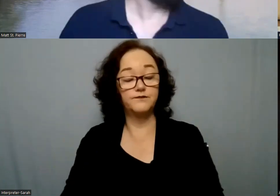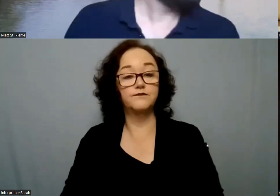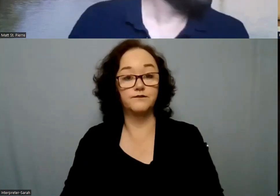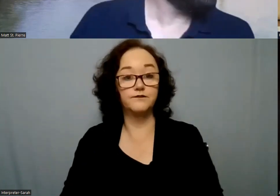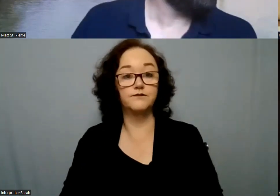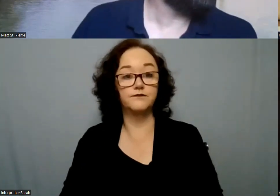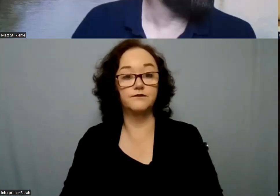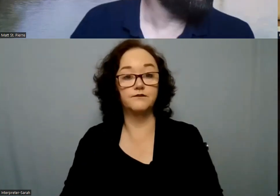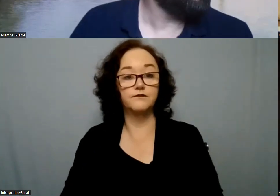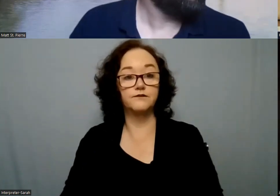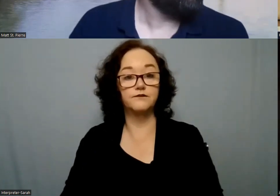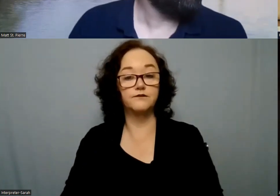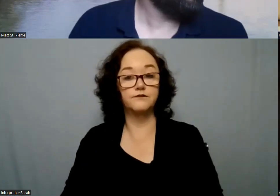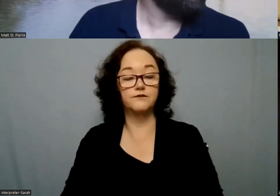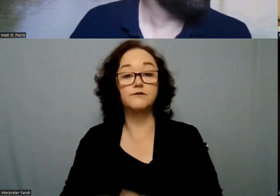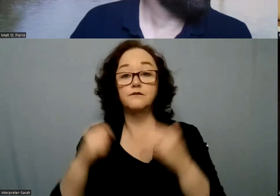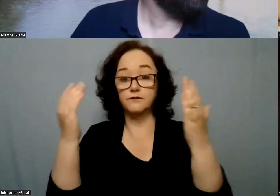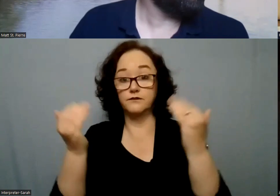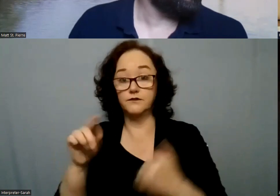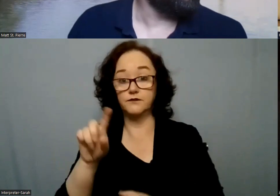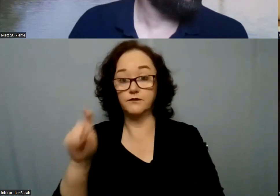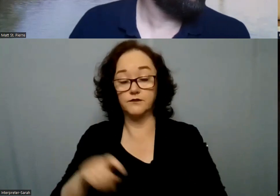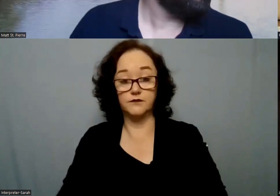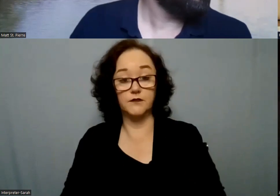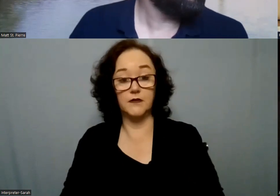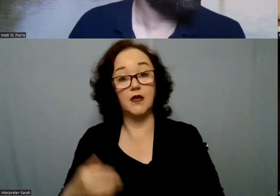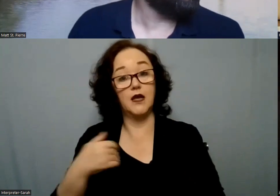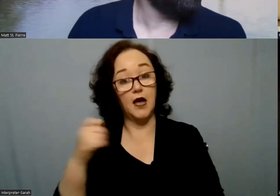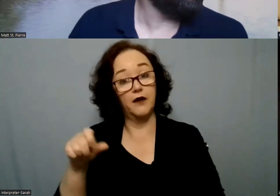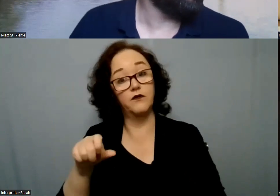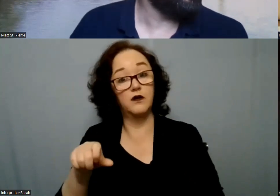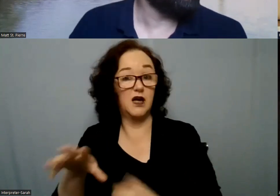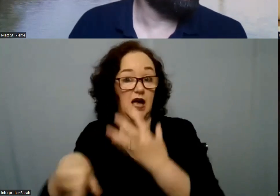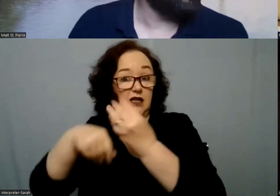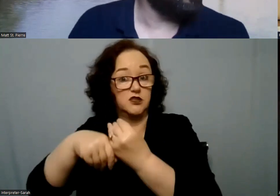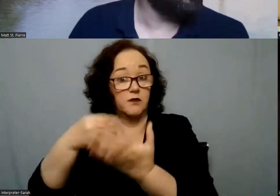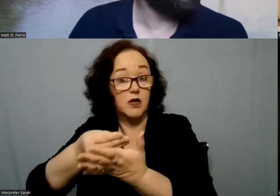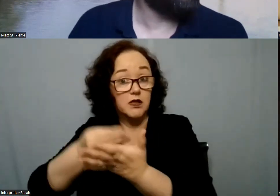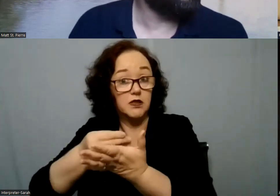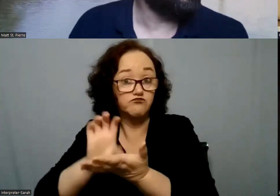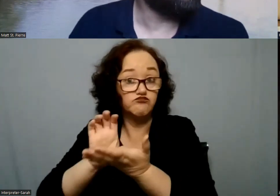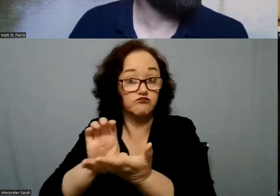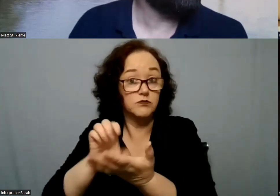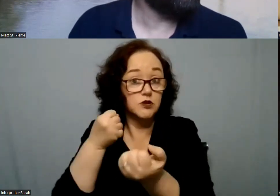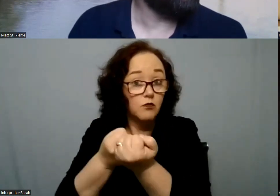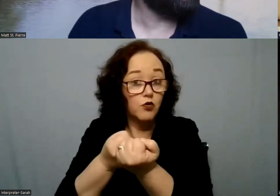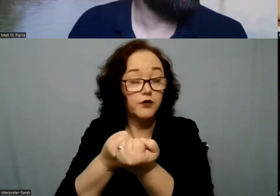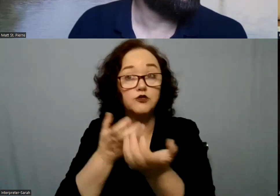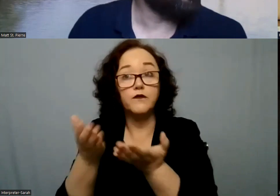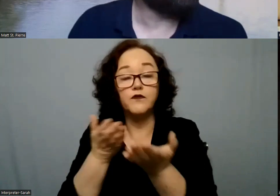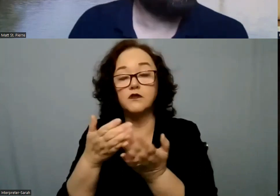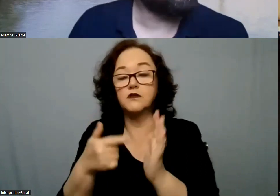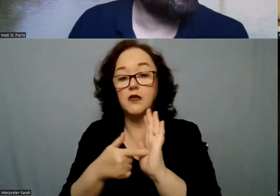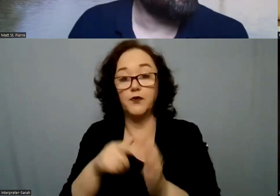Well, next question. Are there additional funds to support expansion of services, such as like a